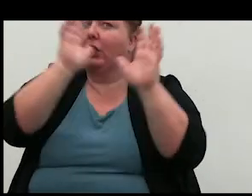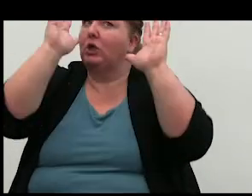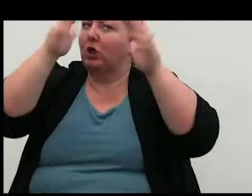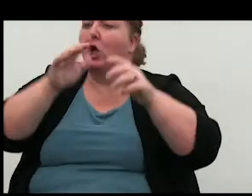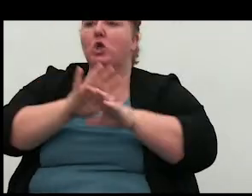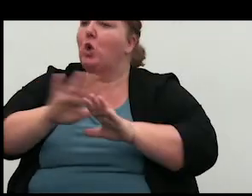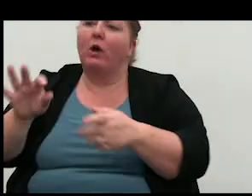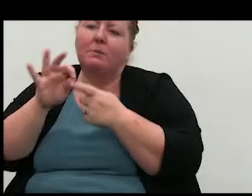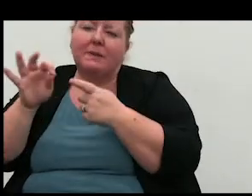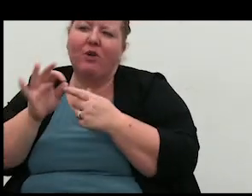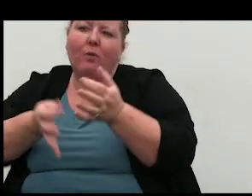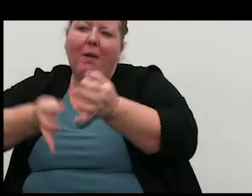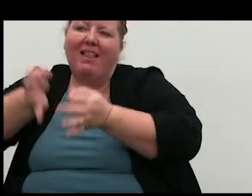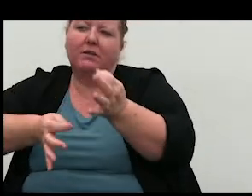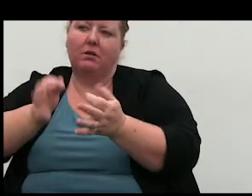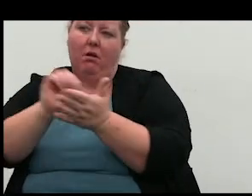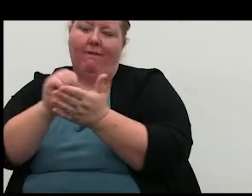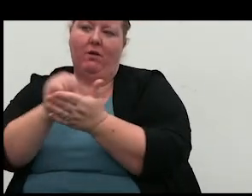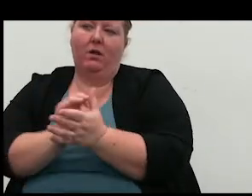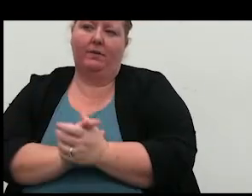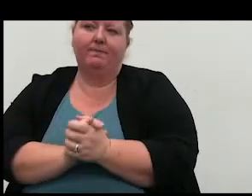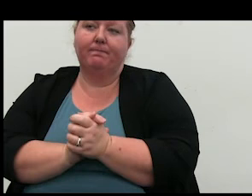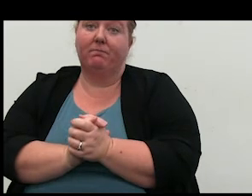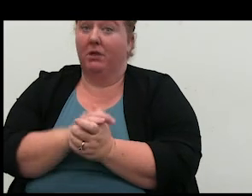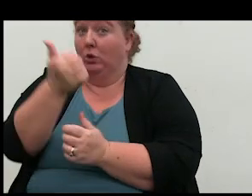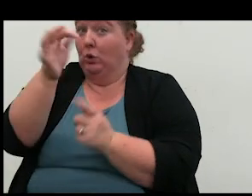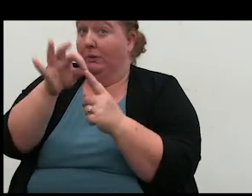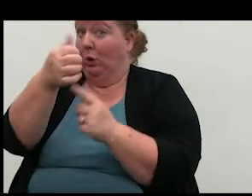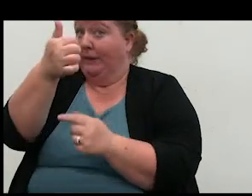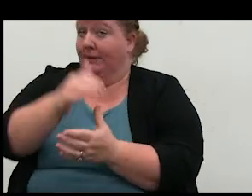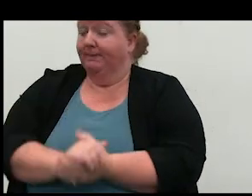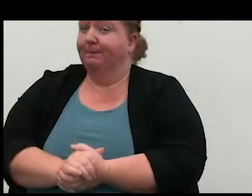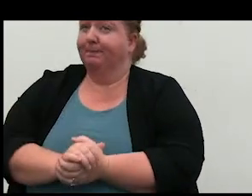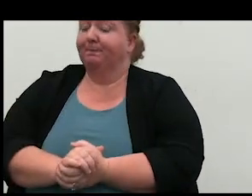of political adverts. So yeah, that's a very good point.